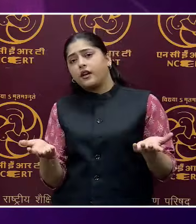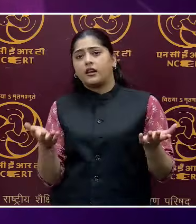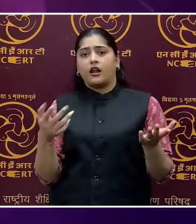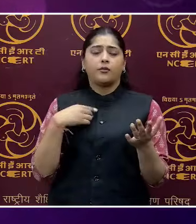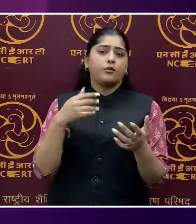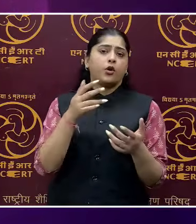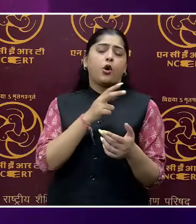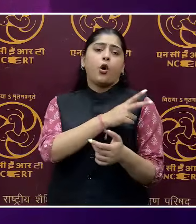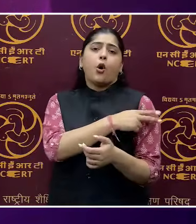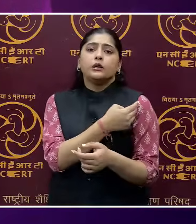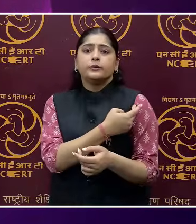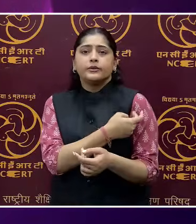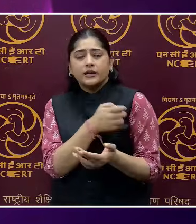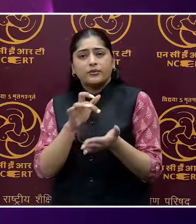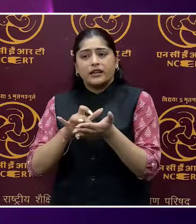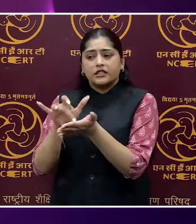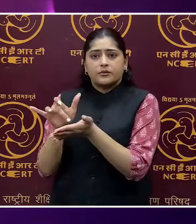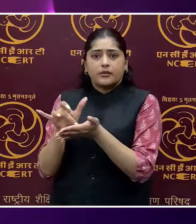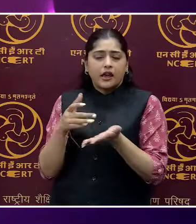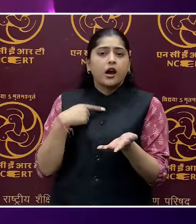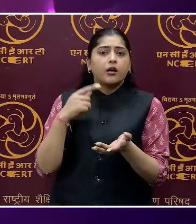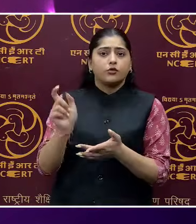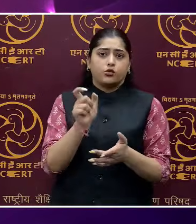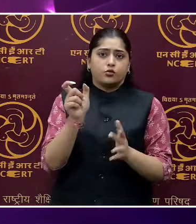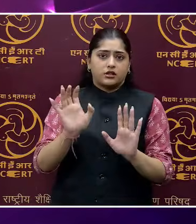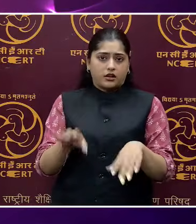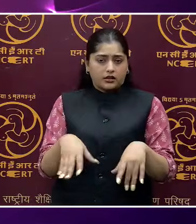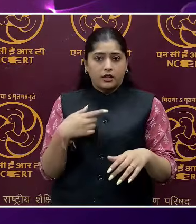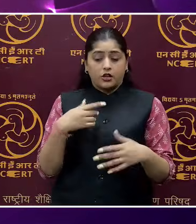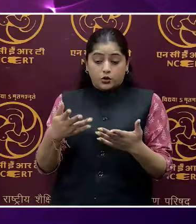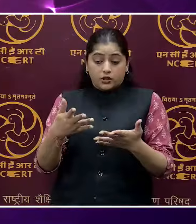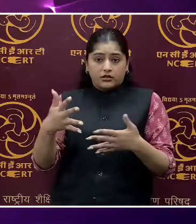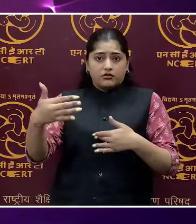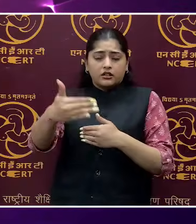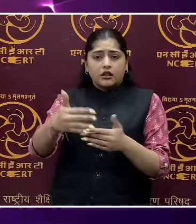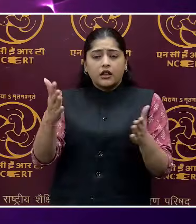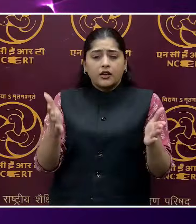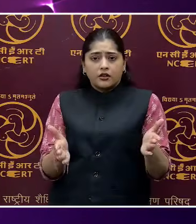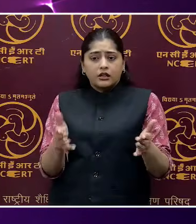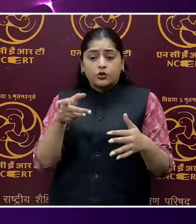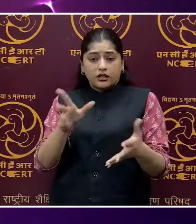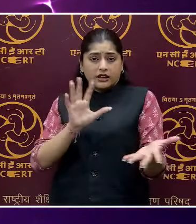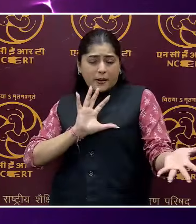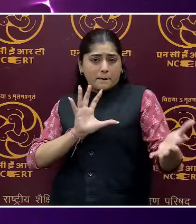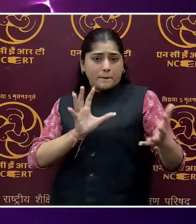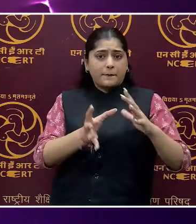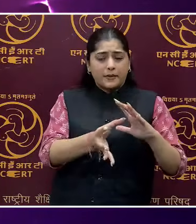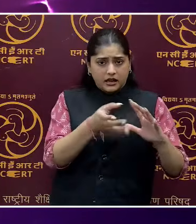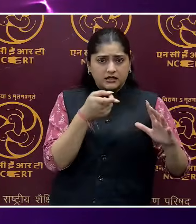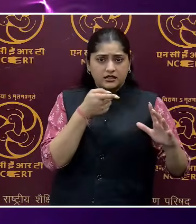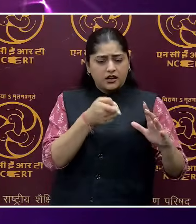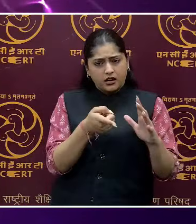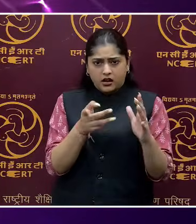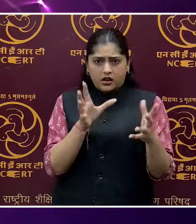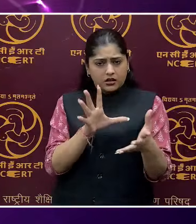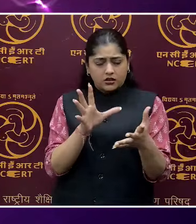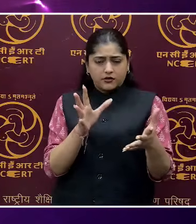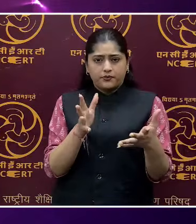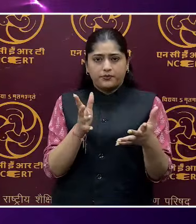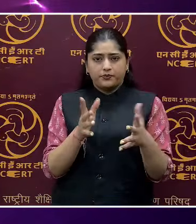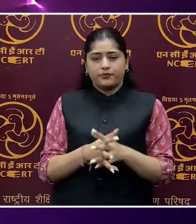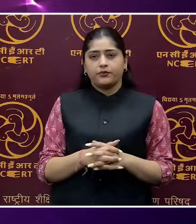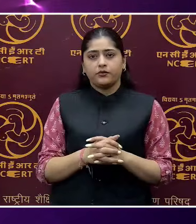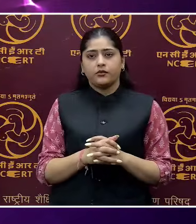in small containers, and because these are the gases, so they can be compressed in a very small containers up to